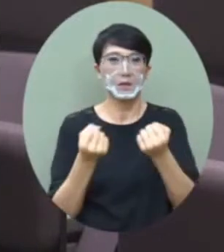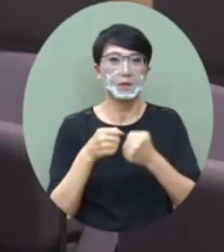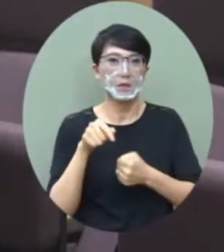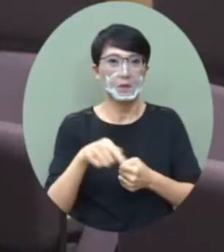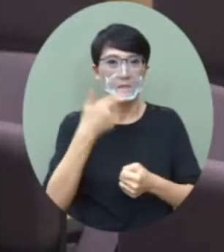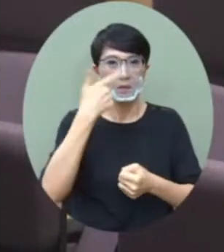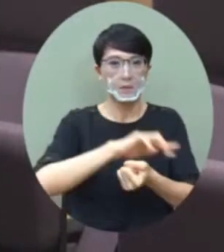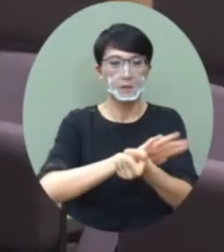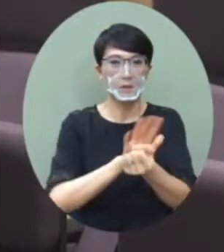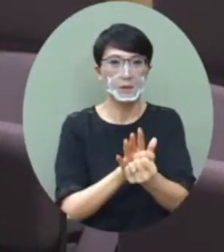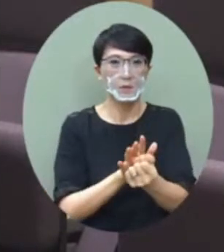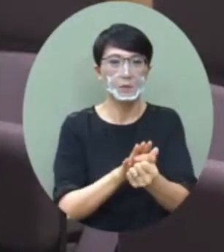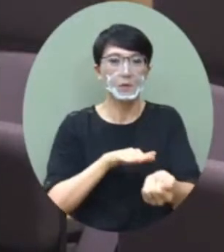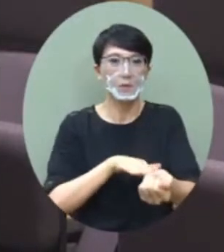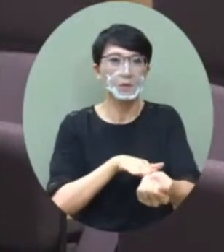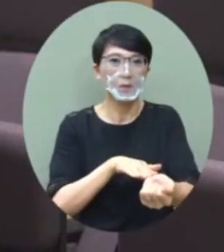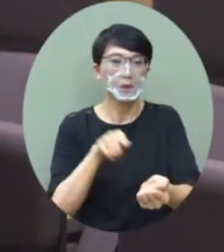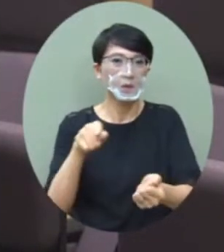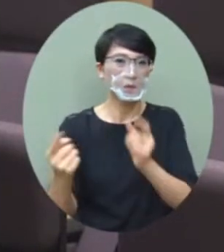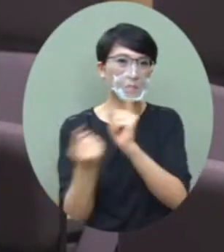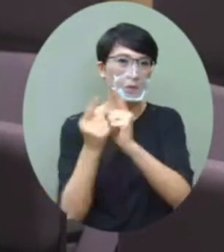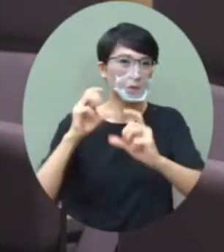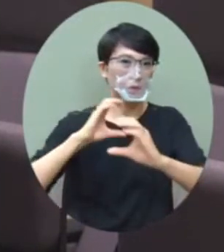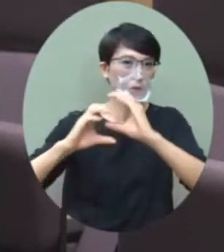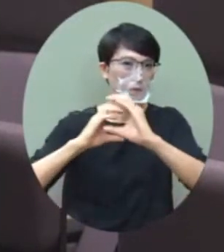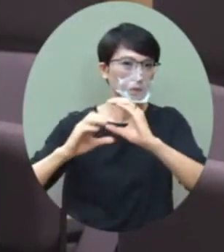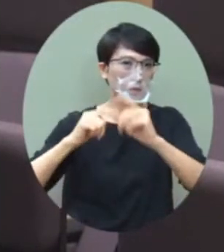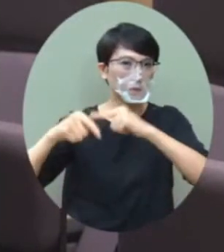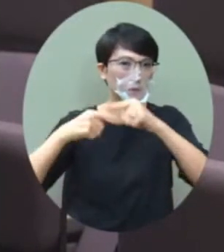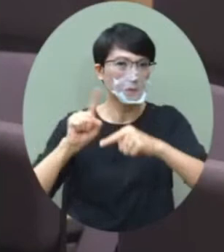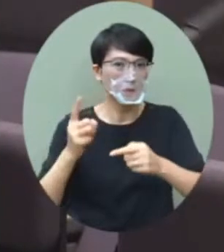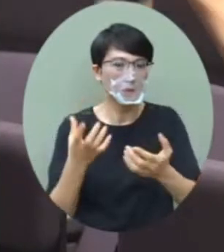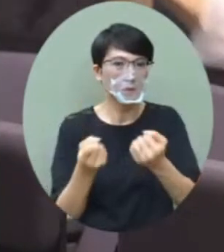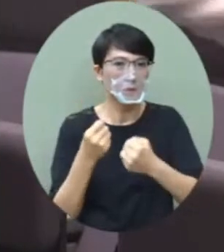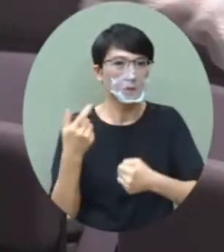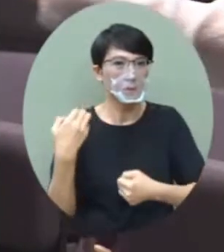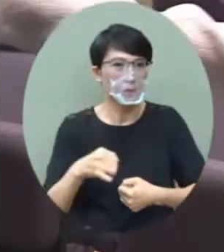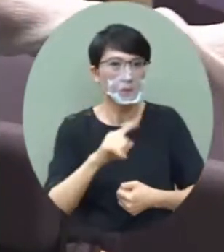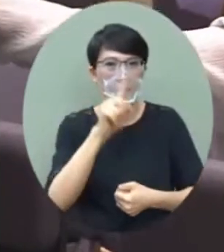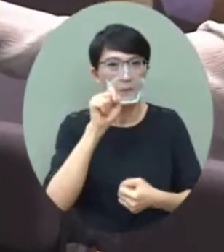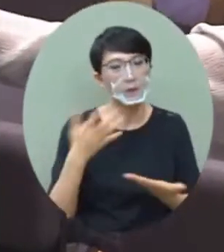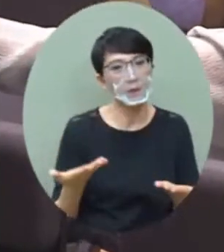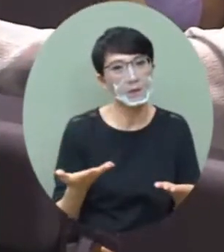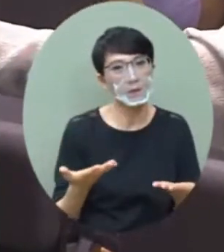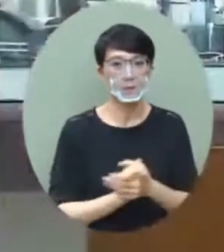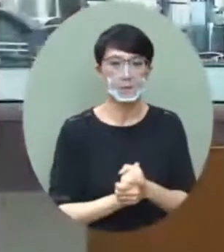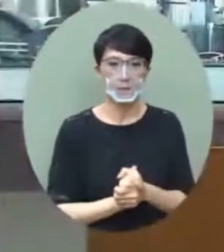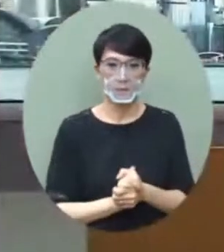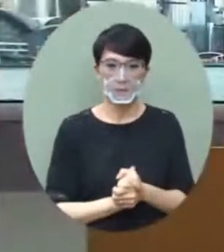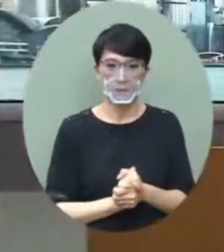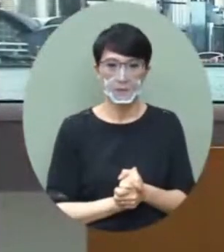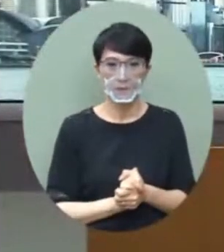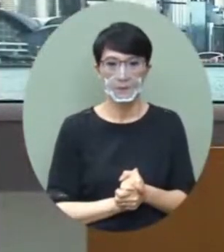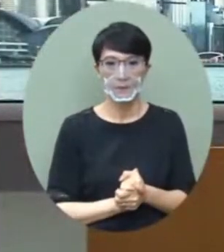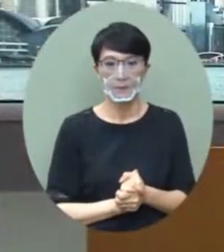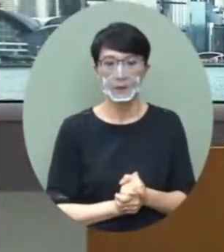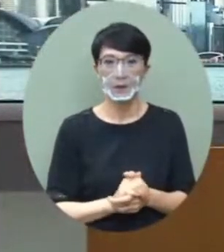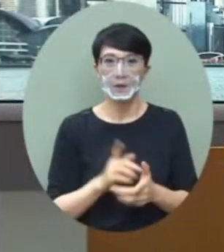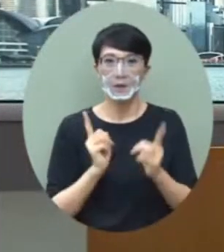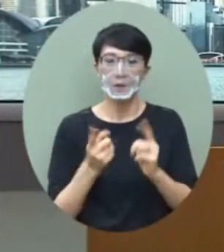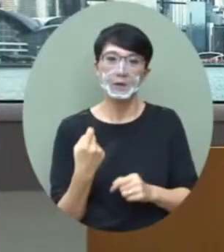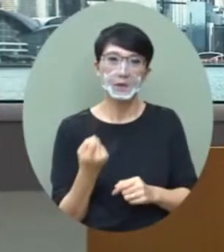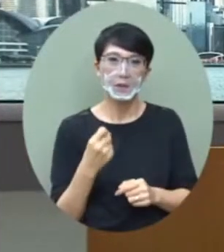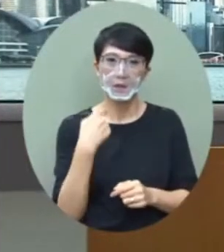patients. Are you satisfied with that? Private hospitals have yet to start admitting COVID patients. Have